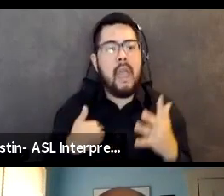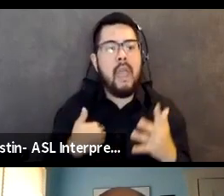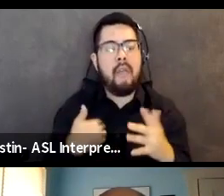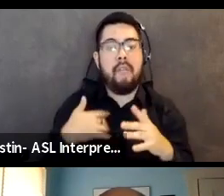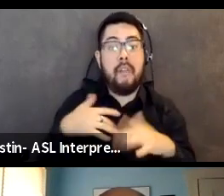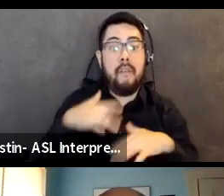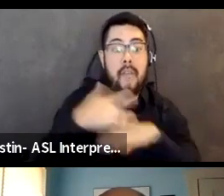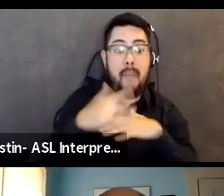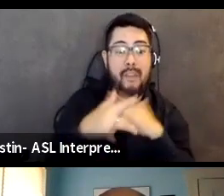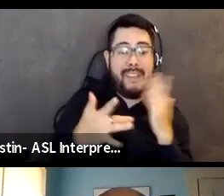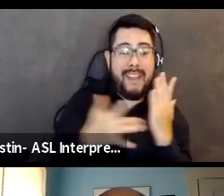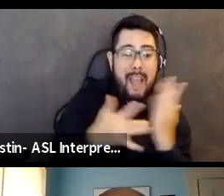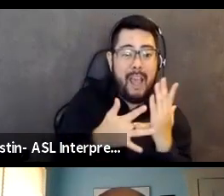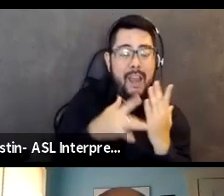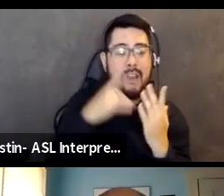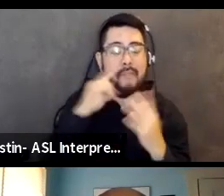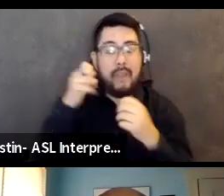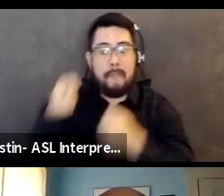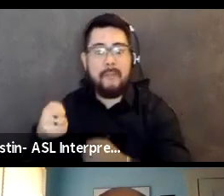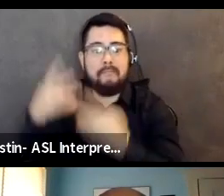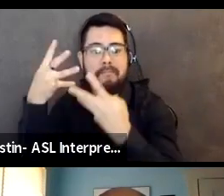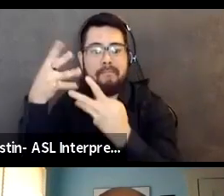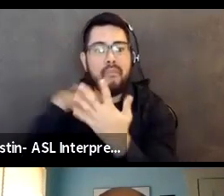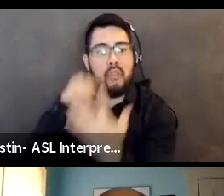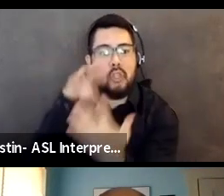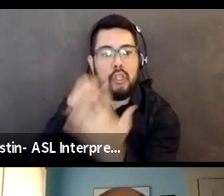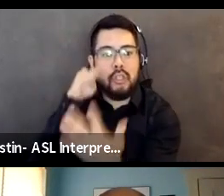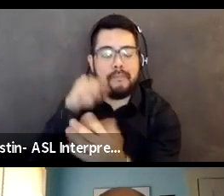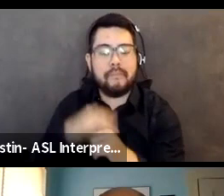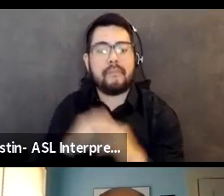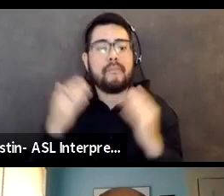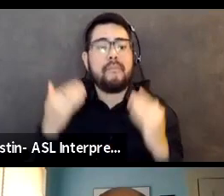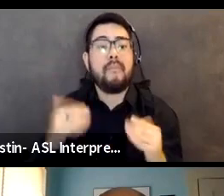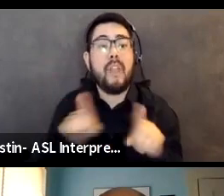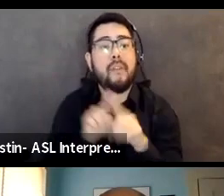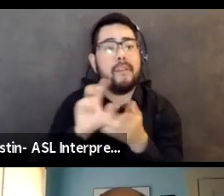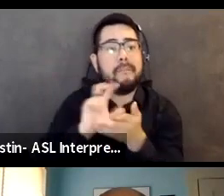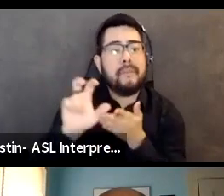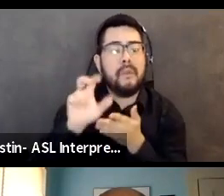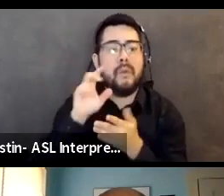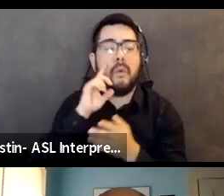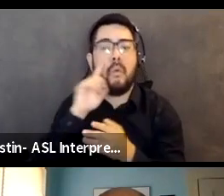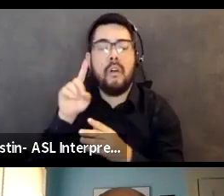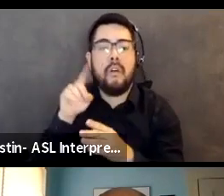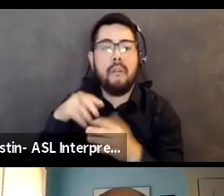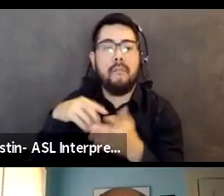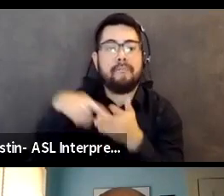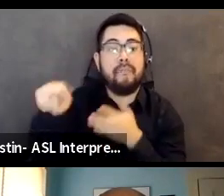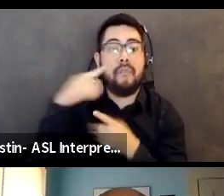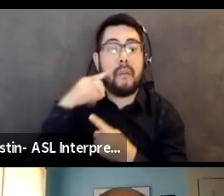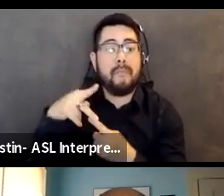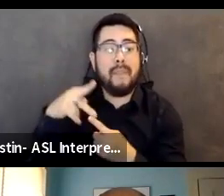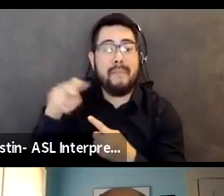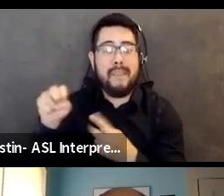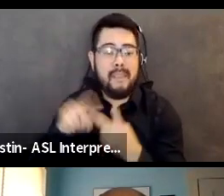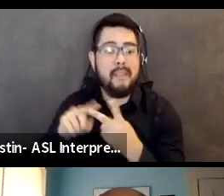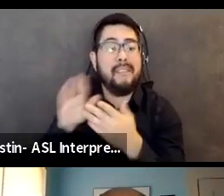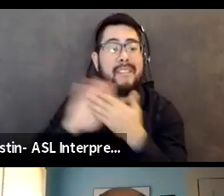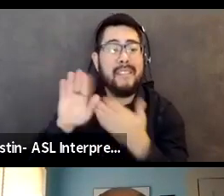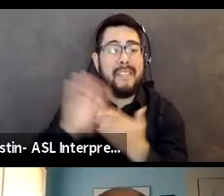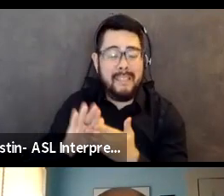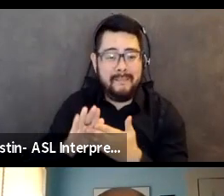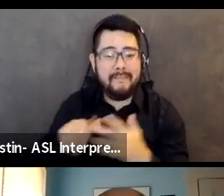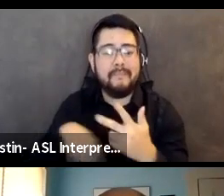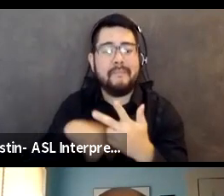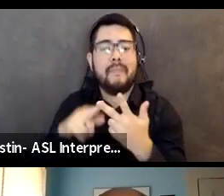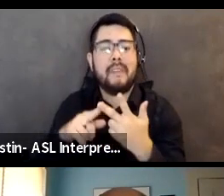they need in order to engage in remote learning funds will also be used for ppe cleaning supplies contact tracing